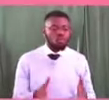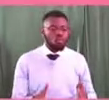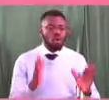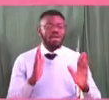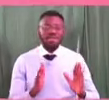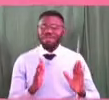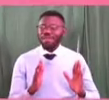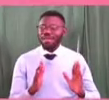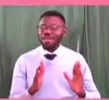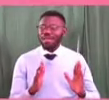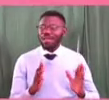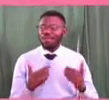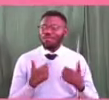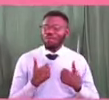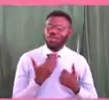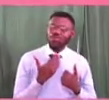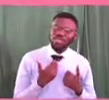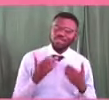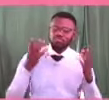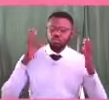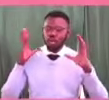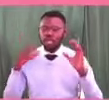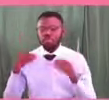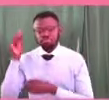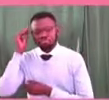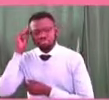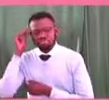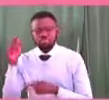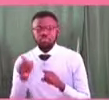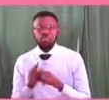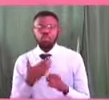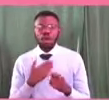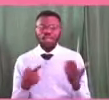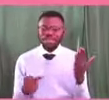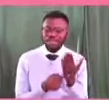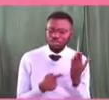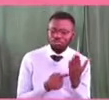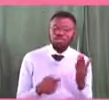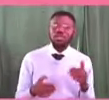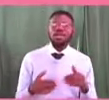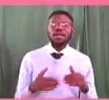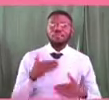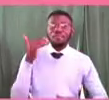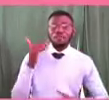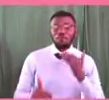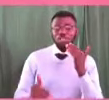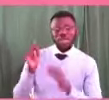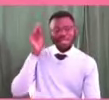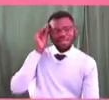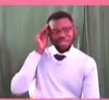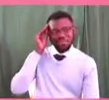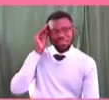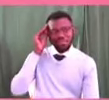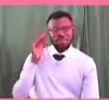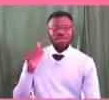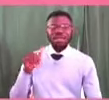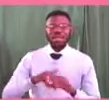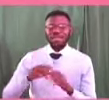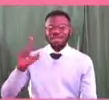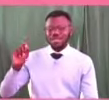anchor tertiary education with emphasis on technical and vocational education in our